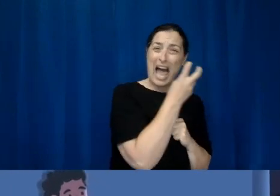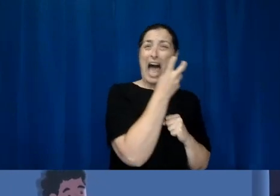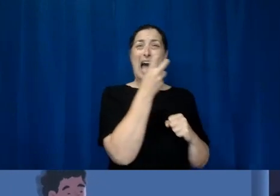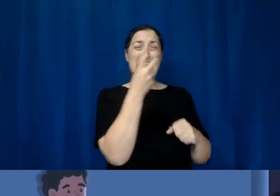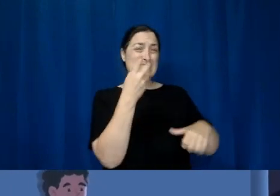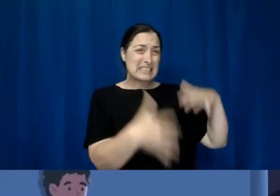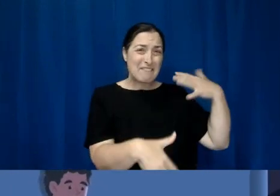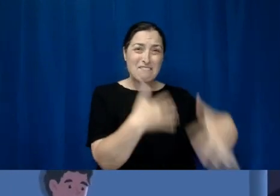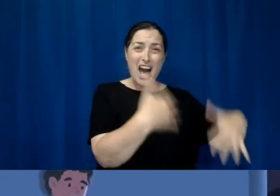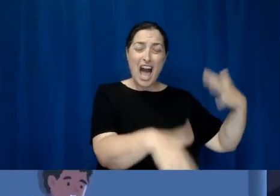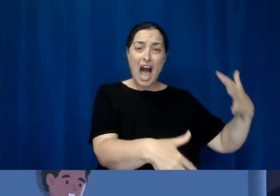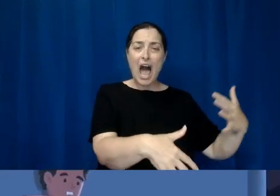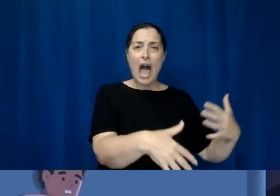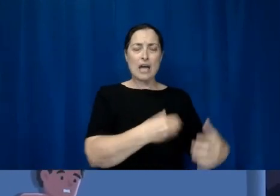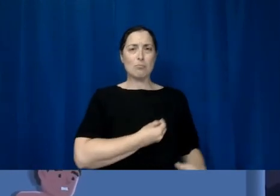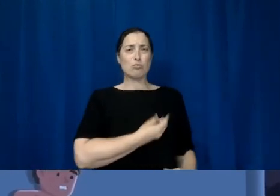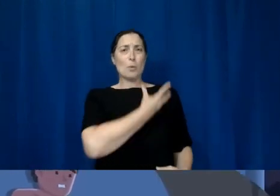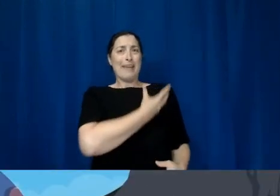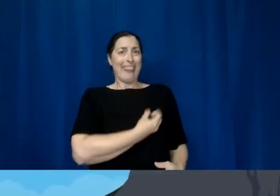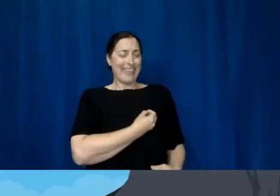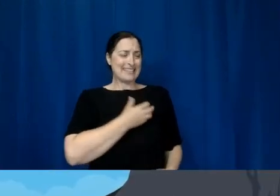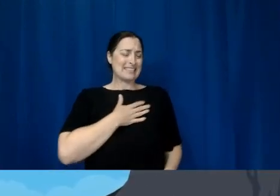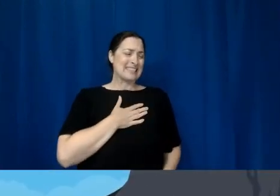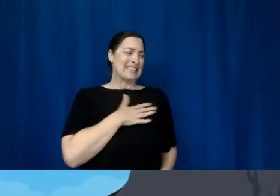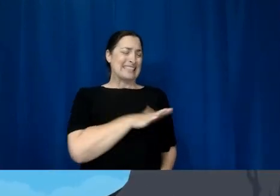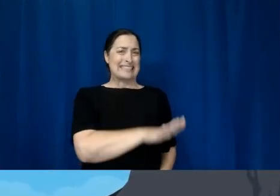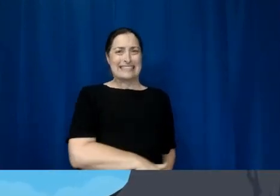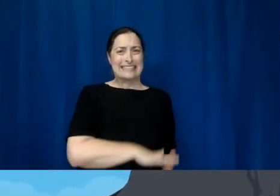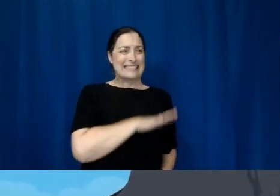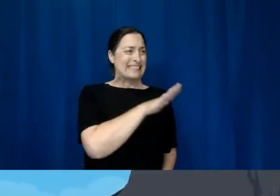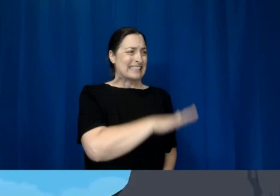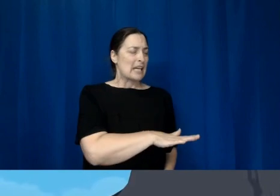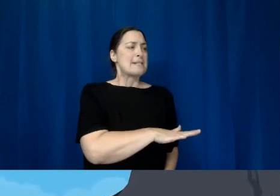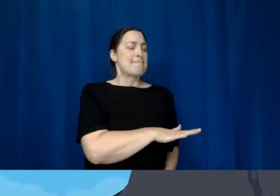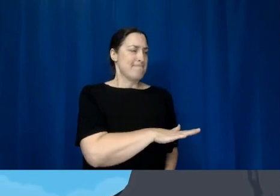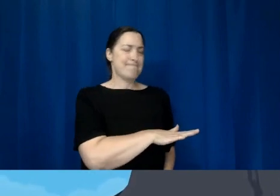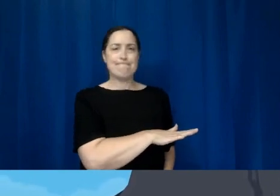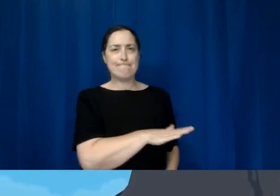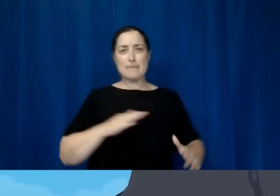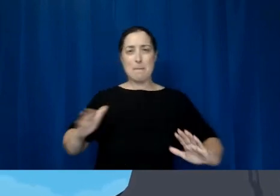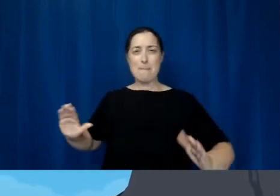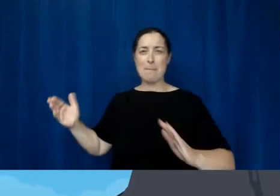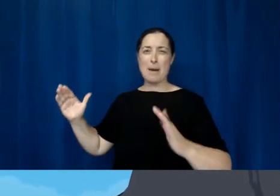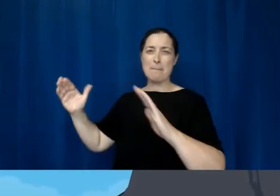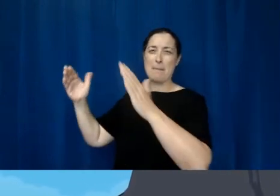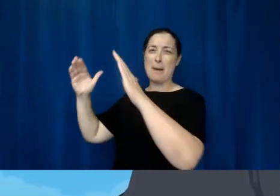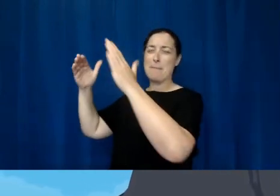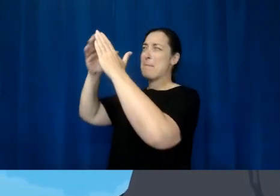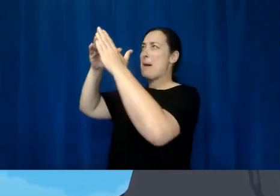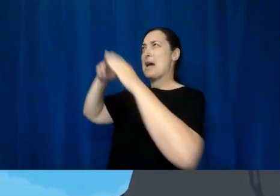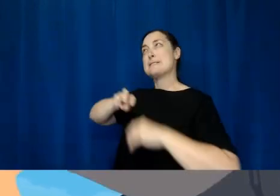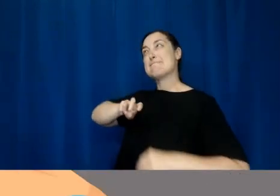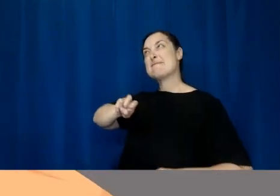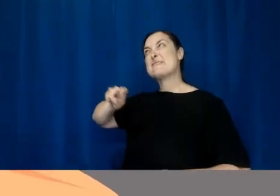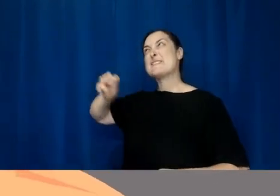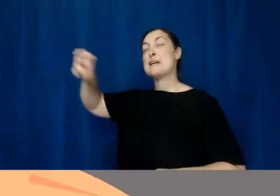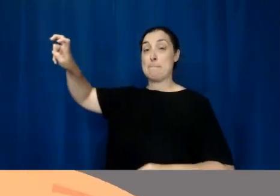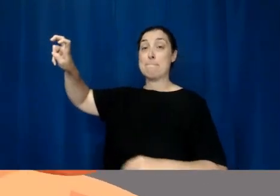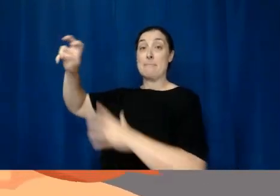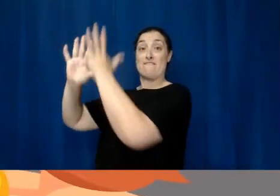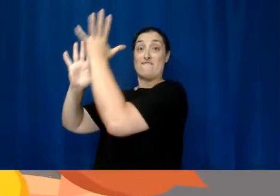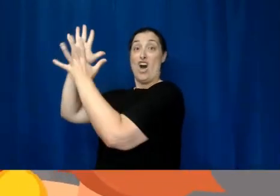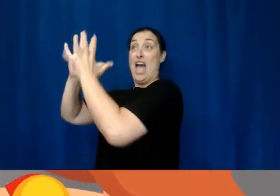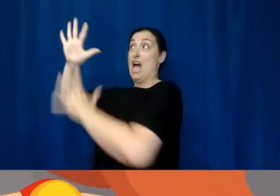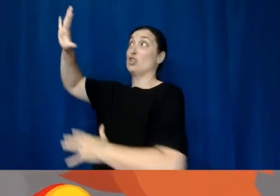bear the suffering of his creations, Prometheus climbed to the top of Mount Olympus and stole fire from the sacred hearth. Hiding the